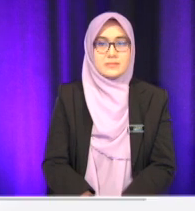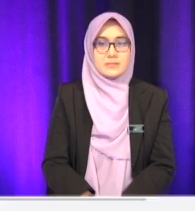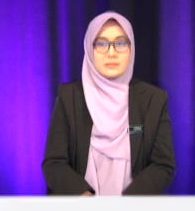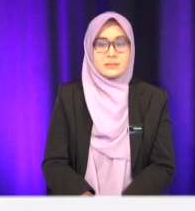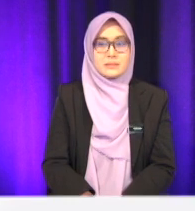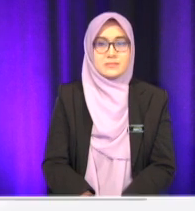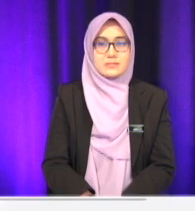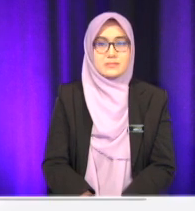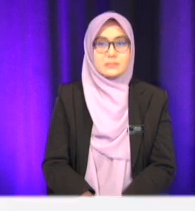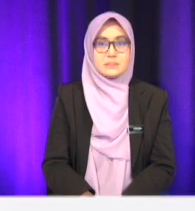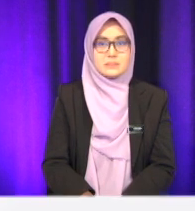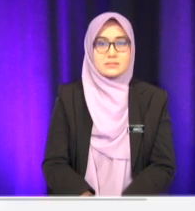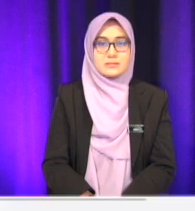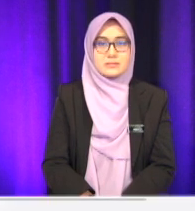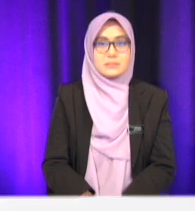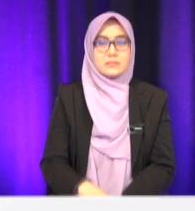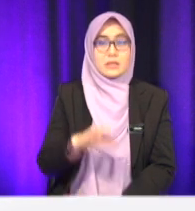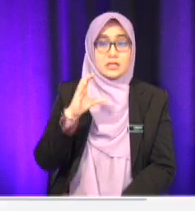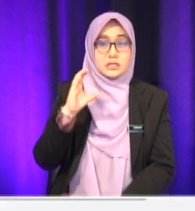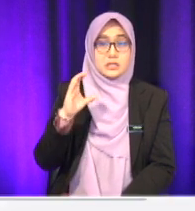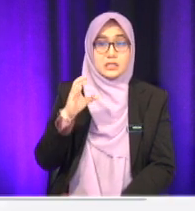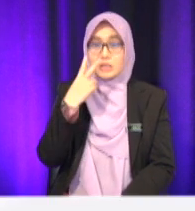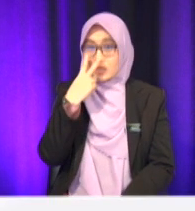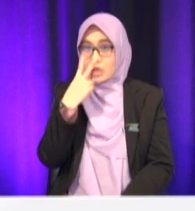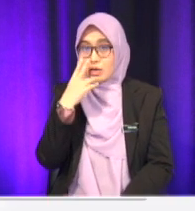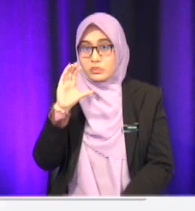no. Okay. C, she